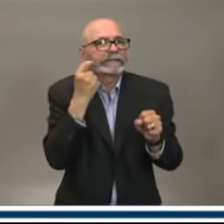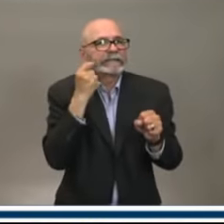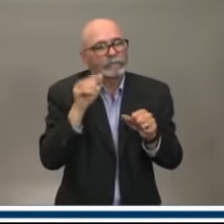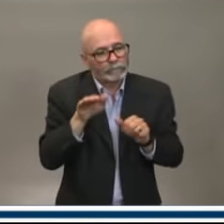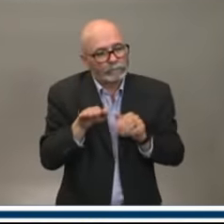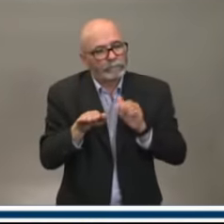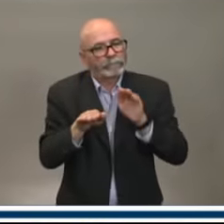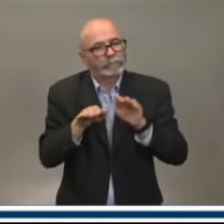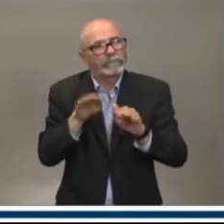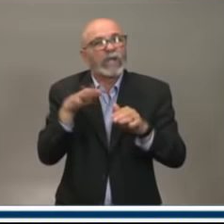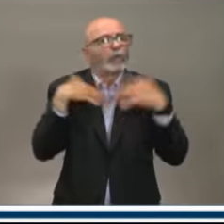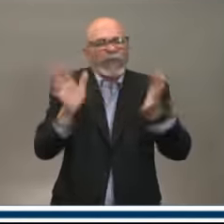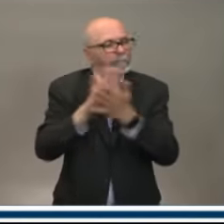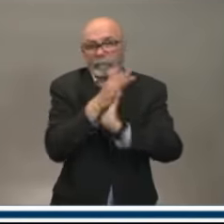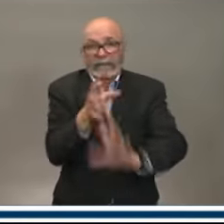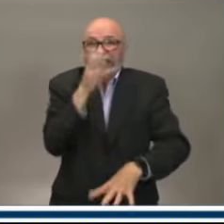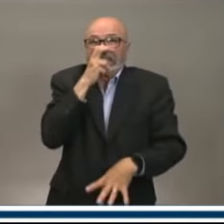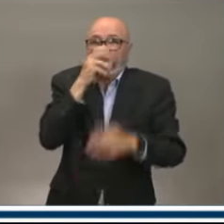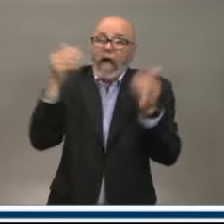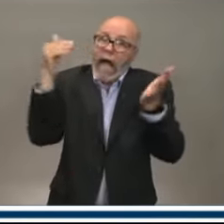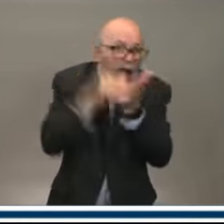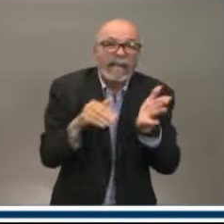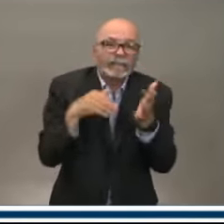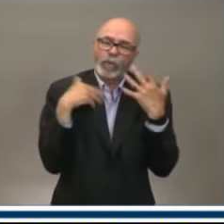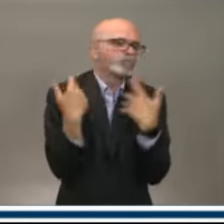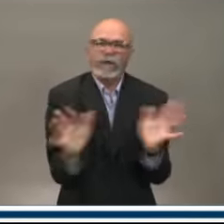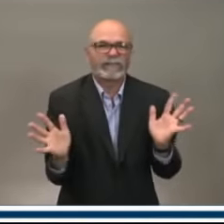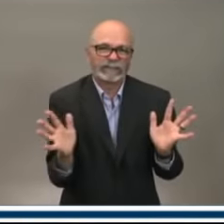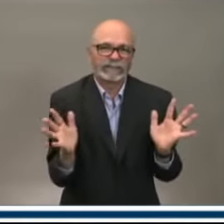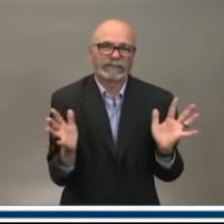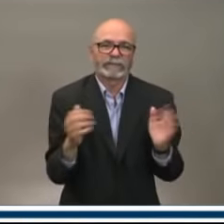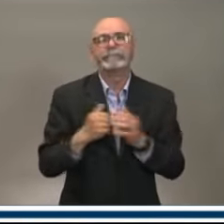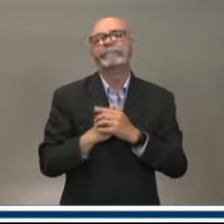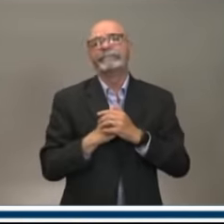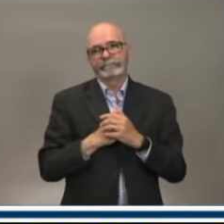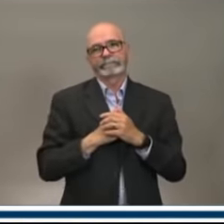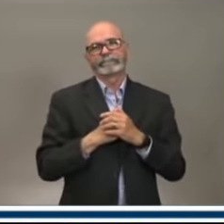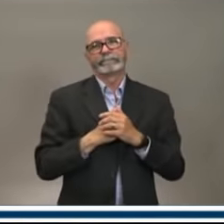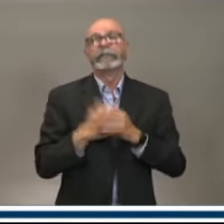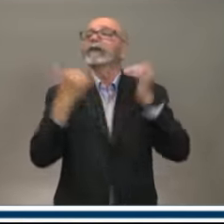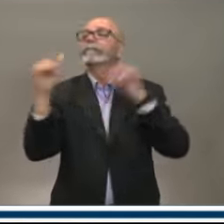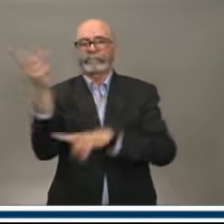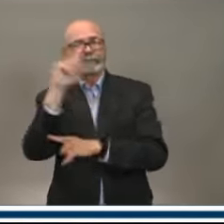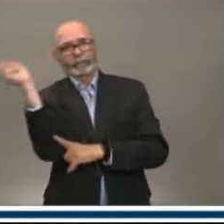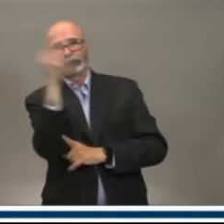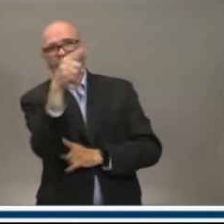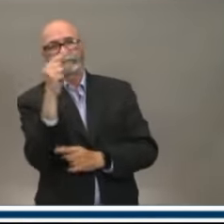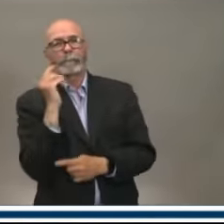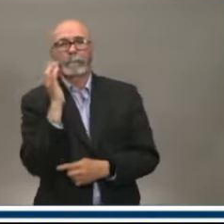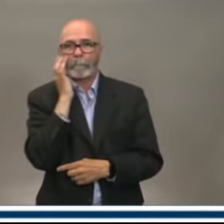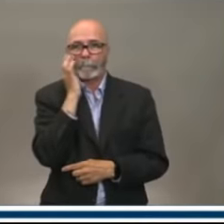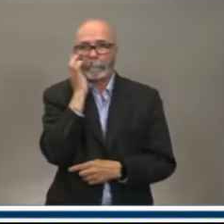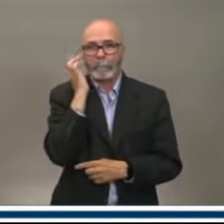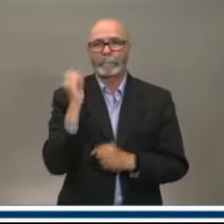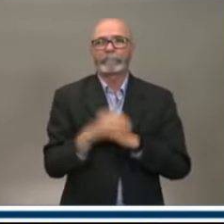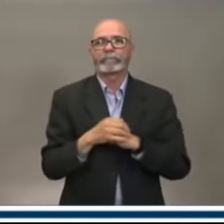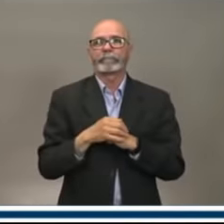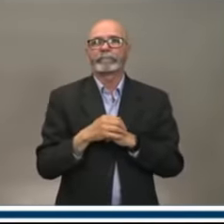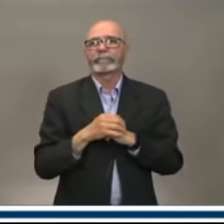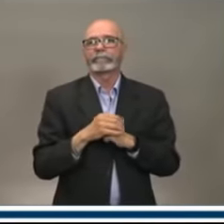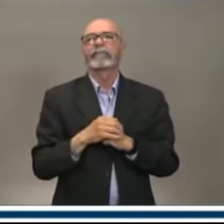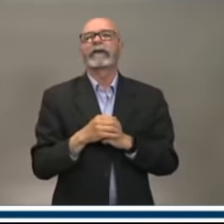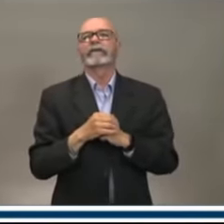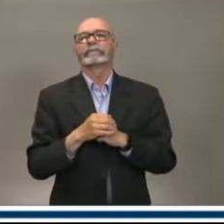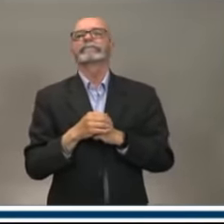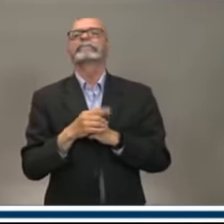And I'm done. Thank you, Dr. Strang. We'll now take questions. Chrissy? Just a reminder for reporters, you'll get one question and one follow-up in the